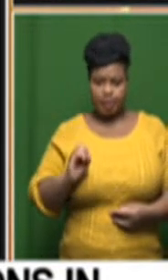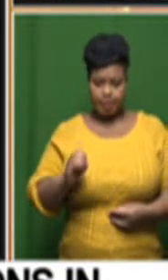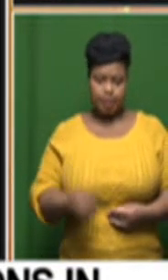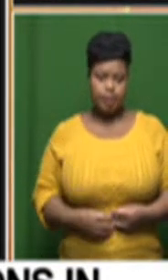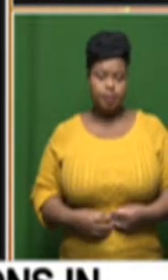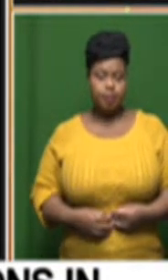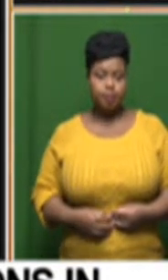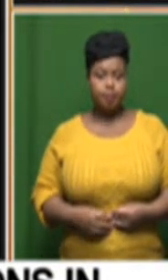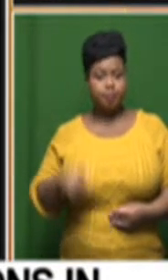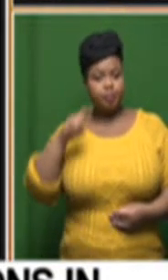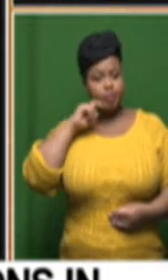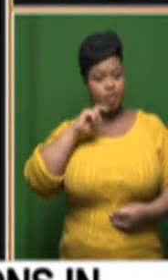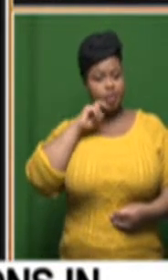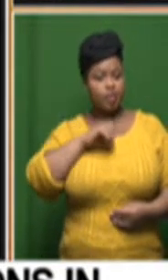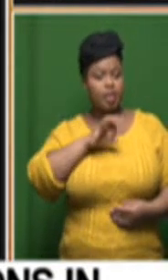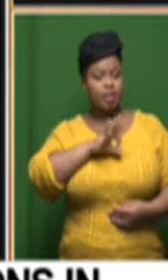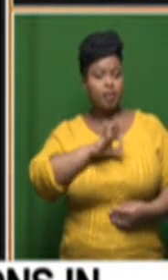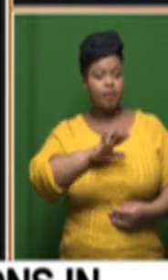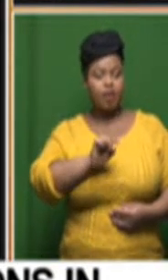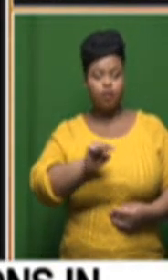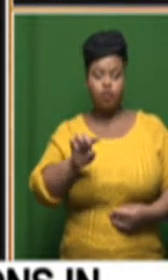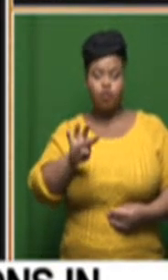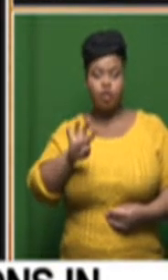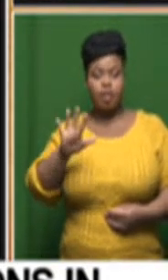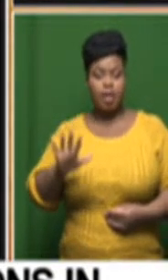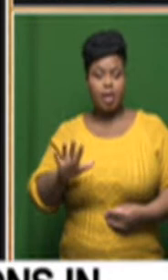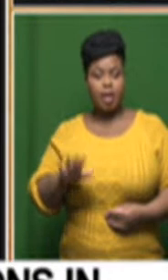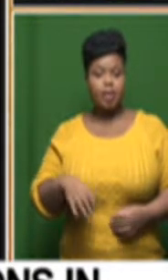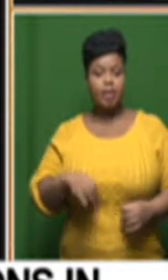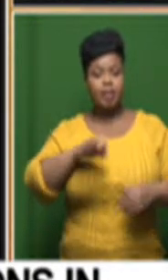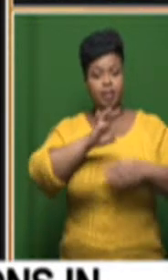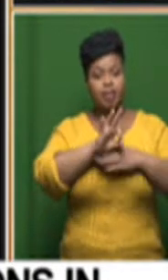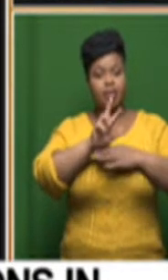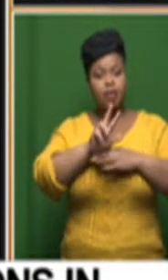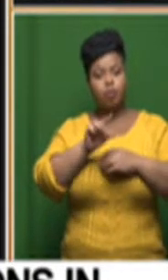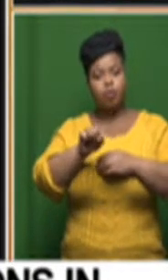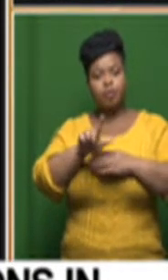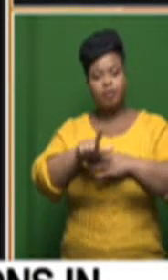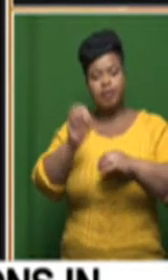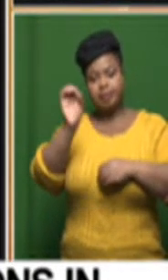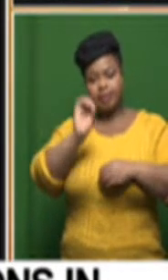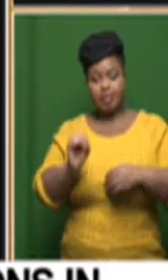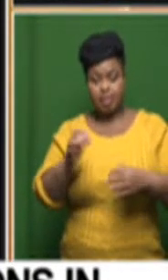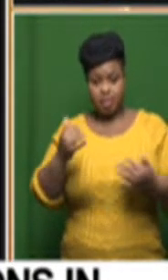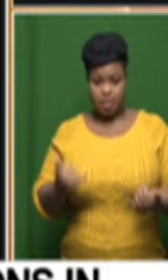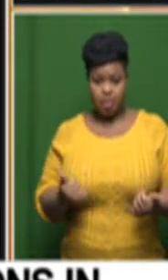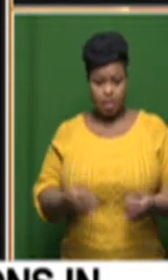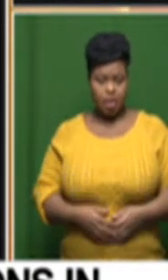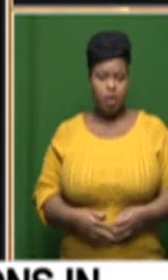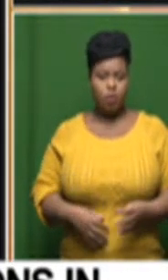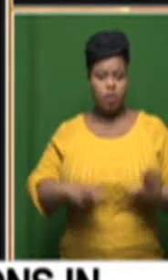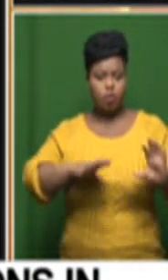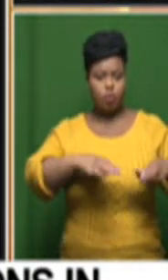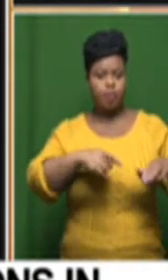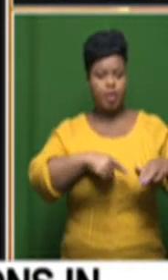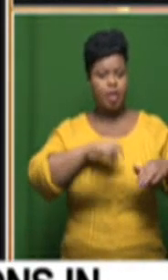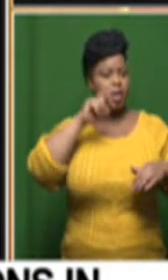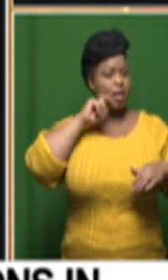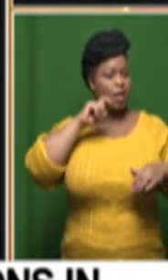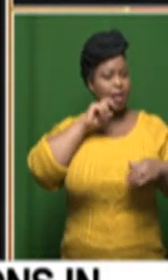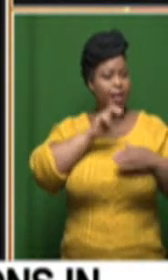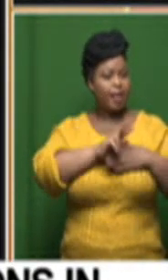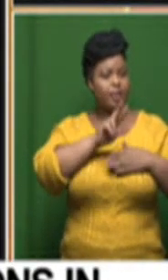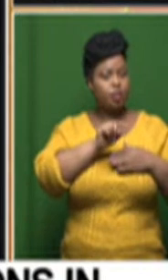Our 35 to 49 is 38.7% at the moment, and our 18 to 34 years